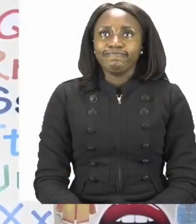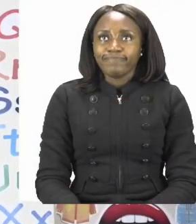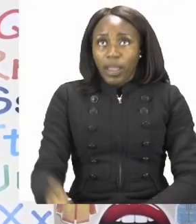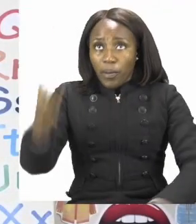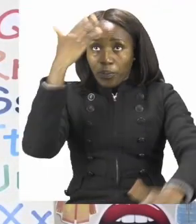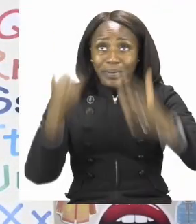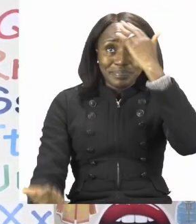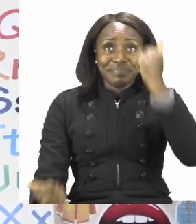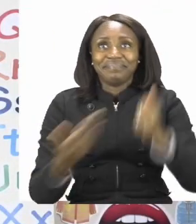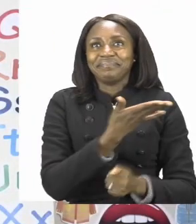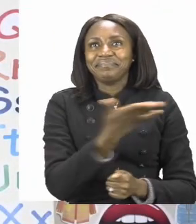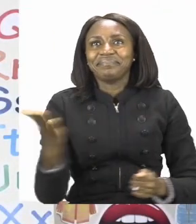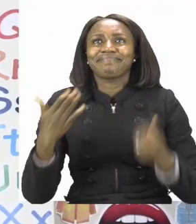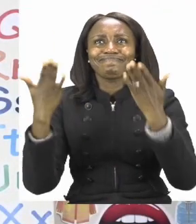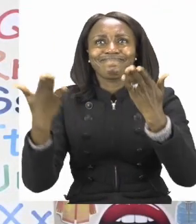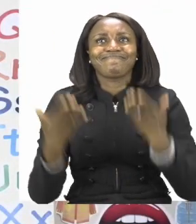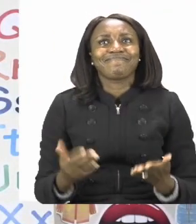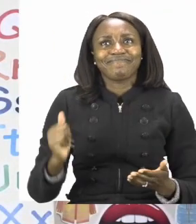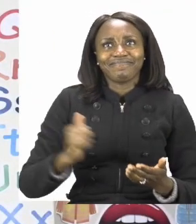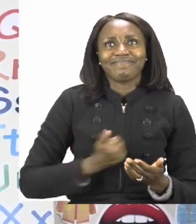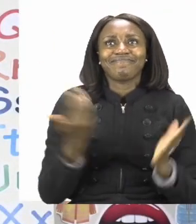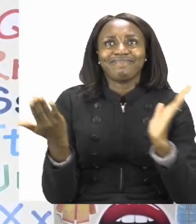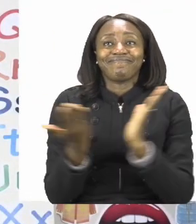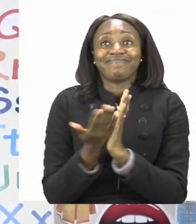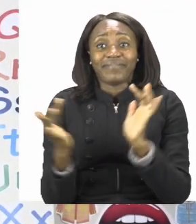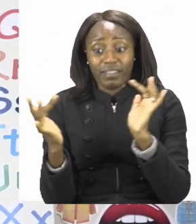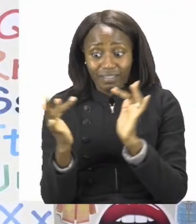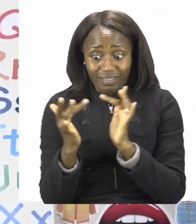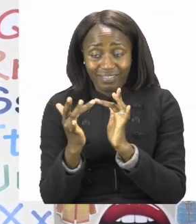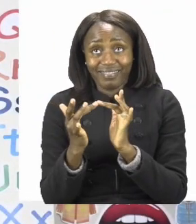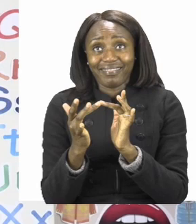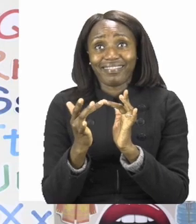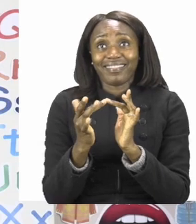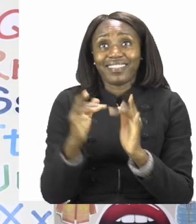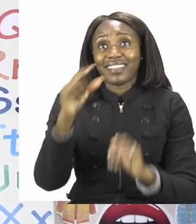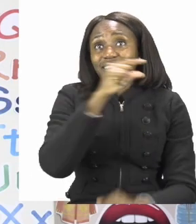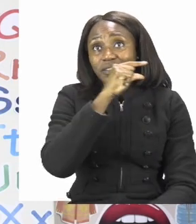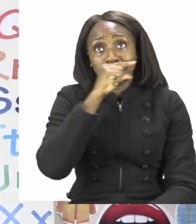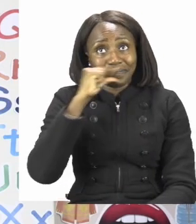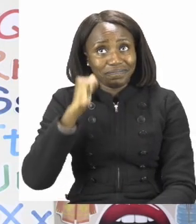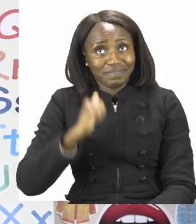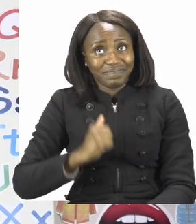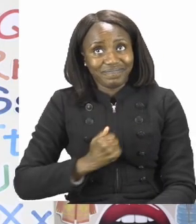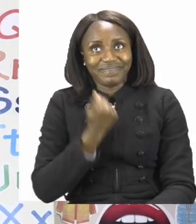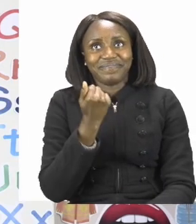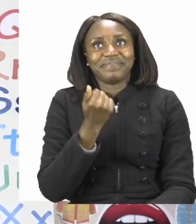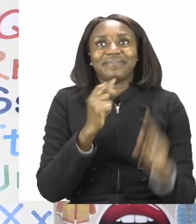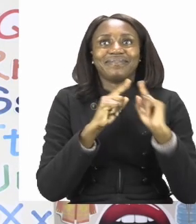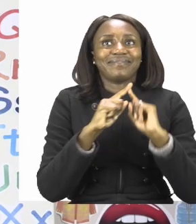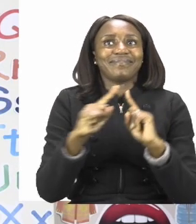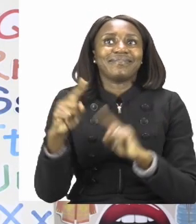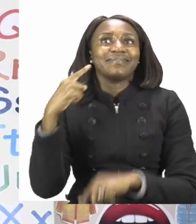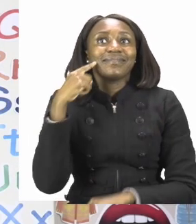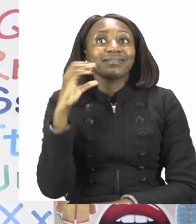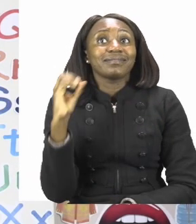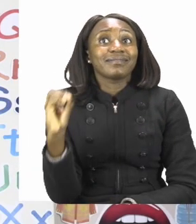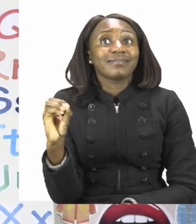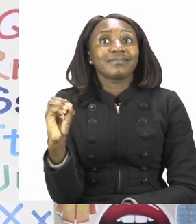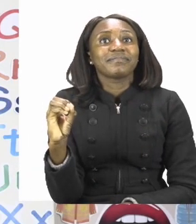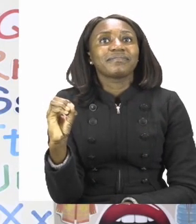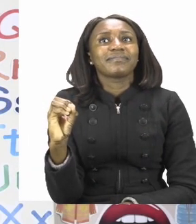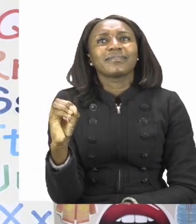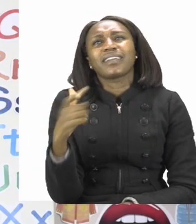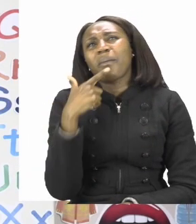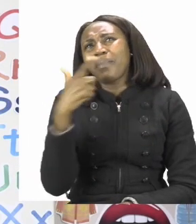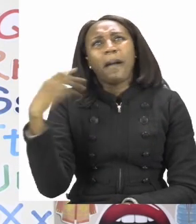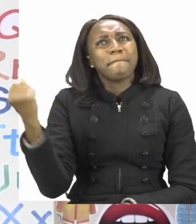Hello everyone and welcome to My Zone Online School. My name is Teacher Mutsa and thank